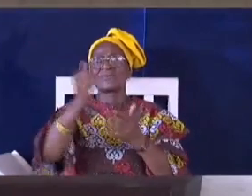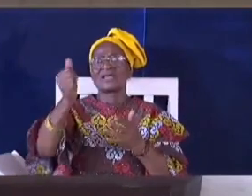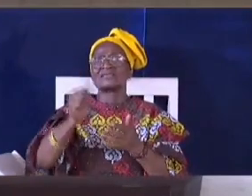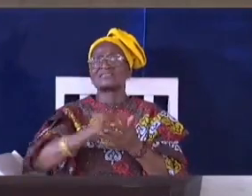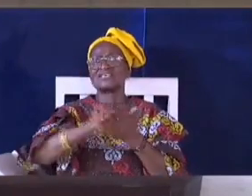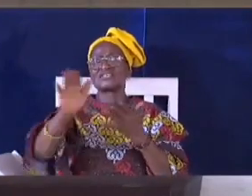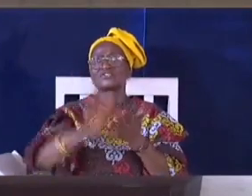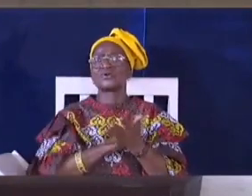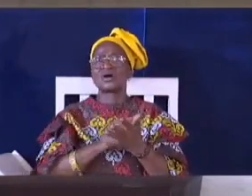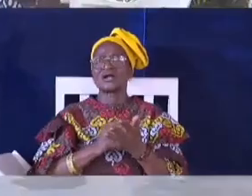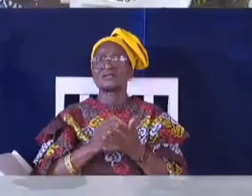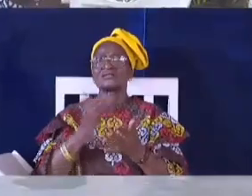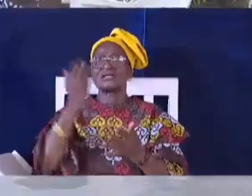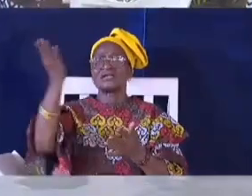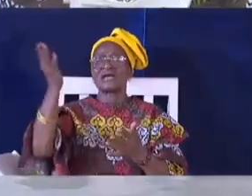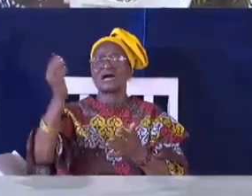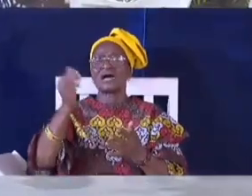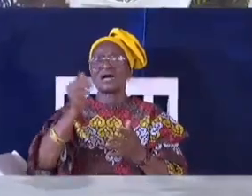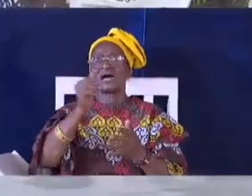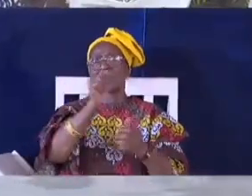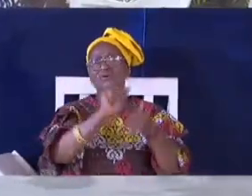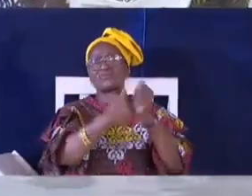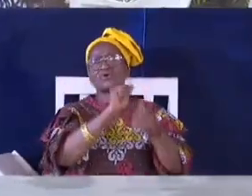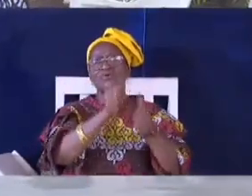Destroy their problems.